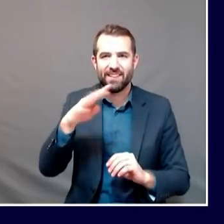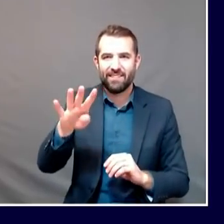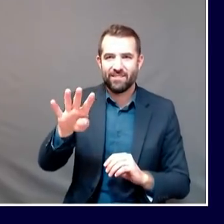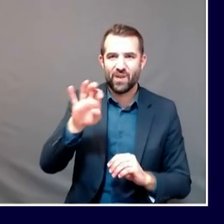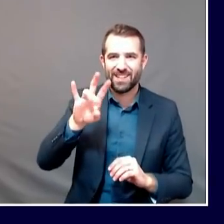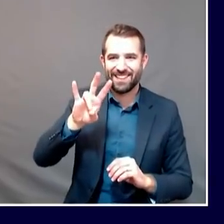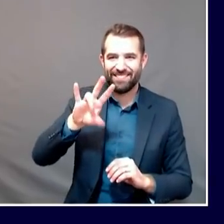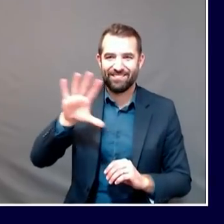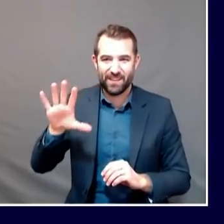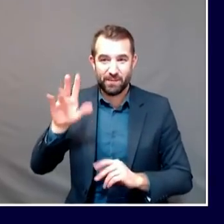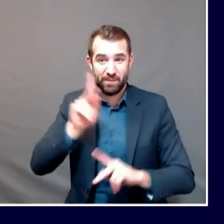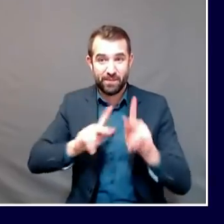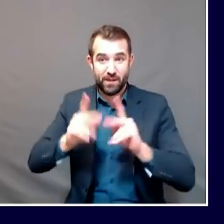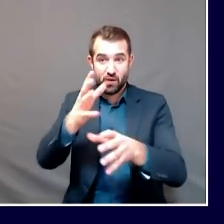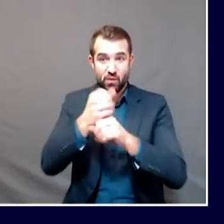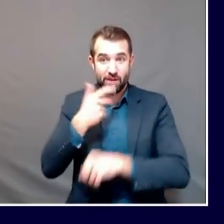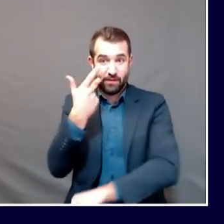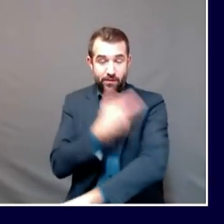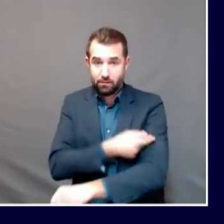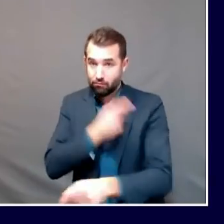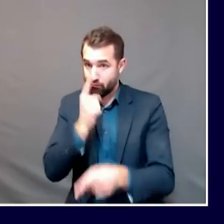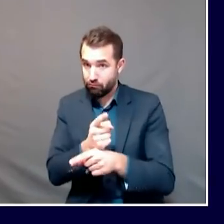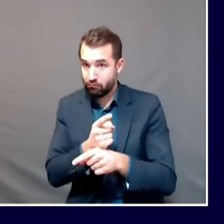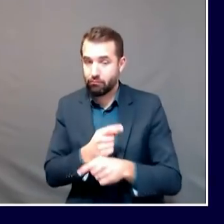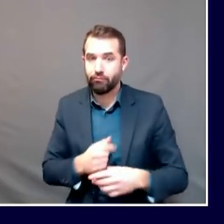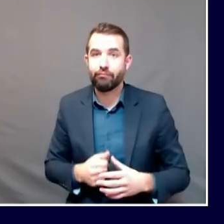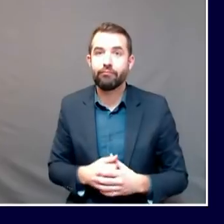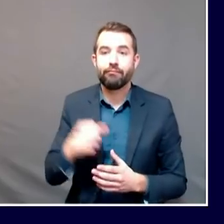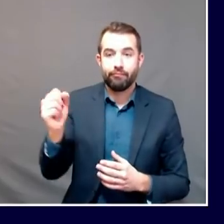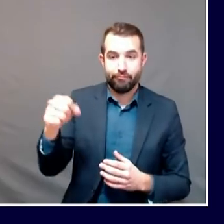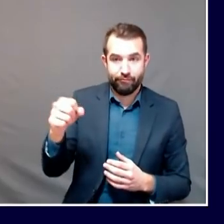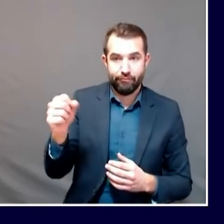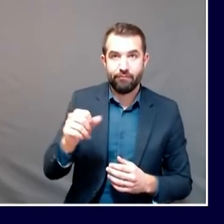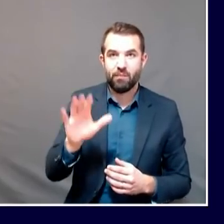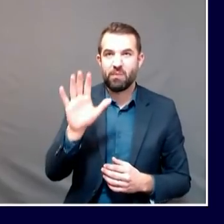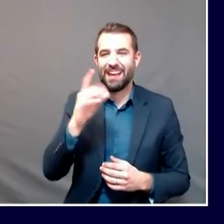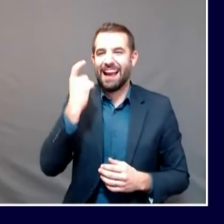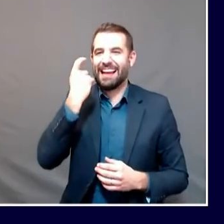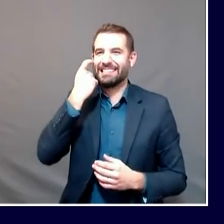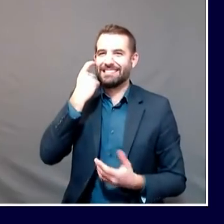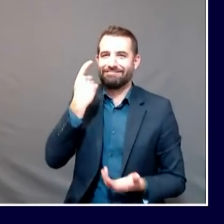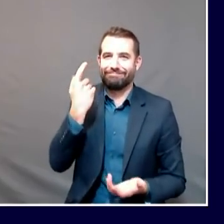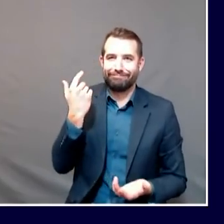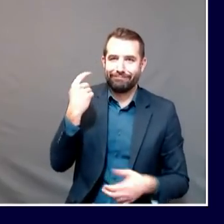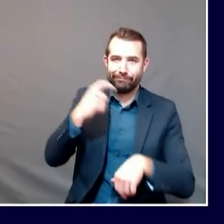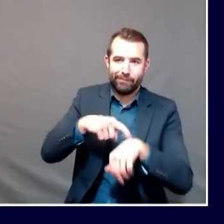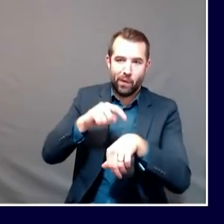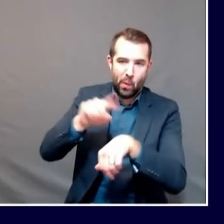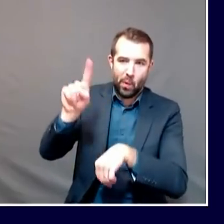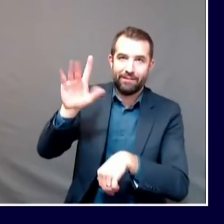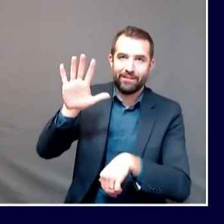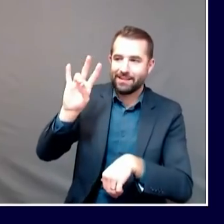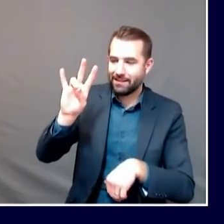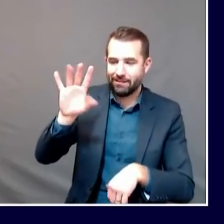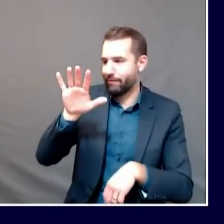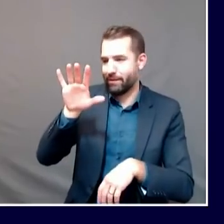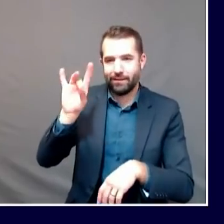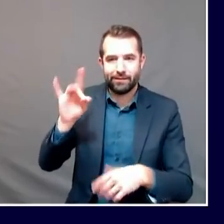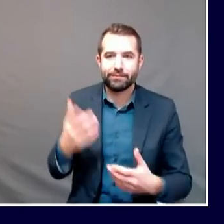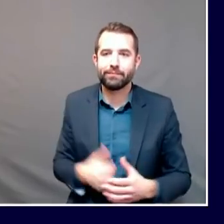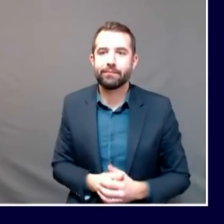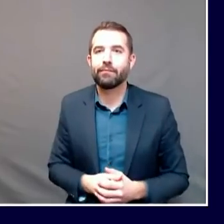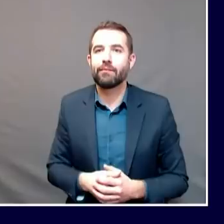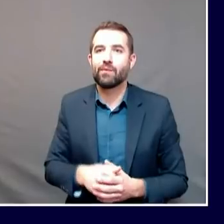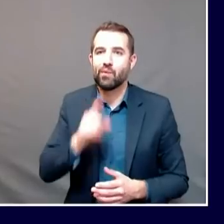right? That was as of 158 or so, Patrick, right as I was logging on. It has invariably gone up, but